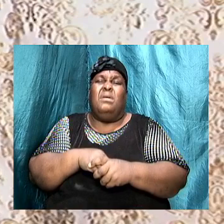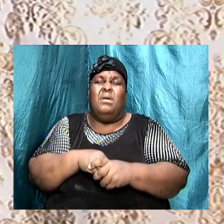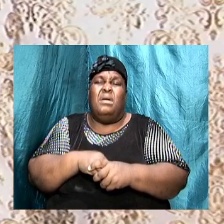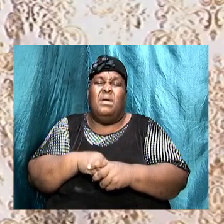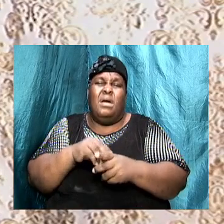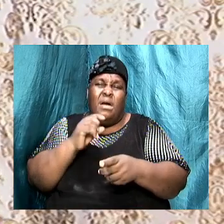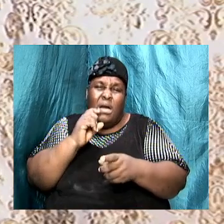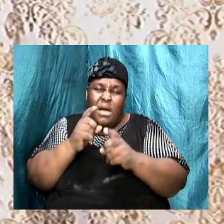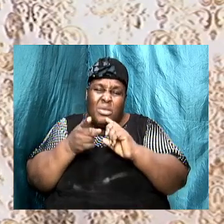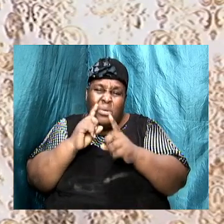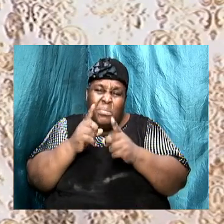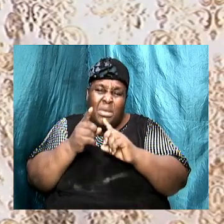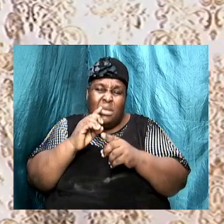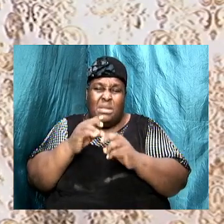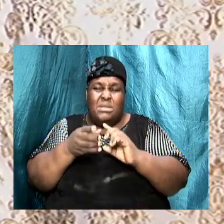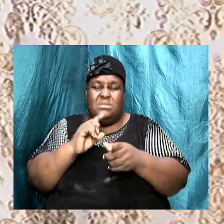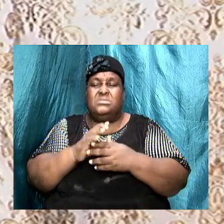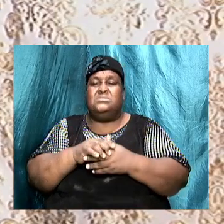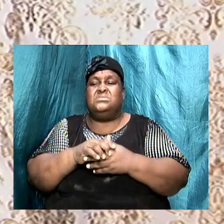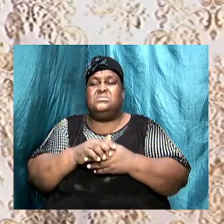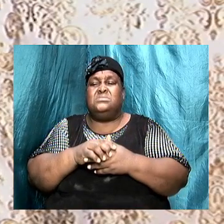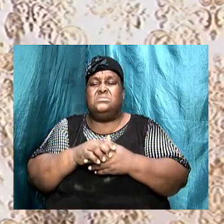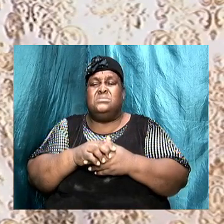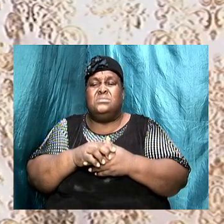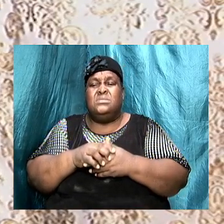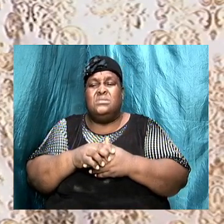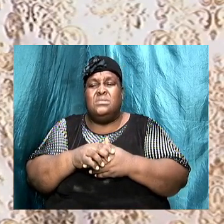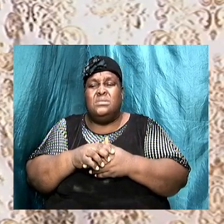an unregenerative mind, because